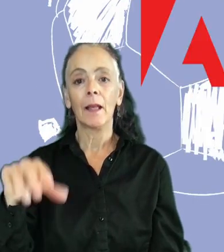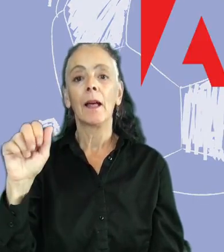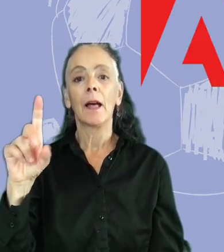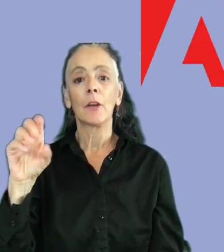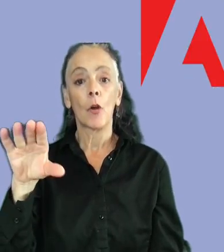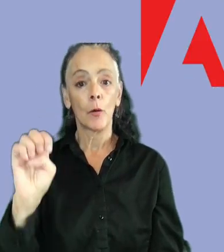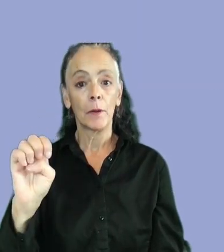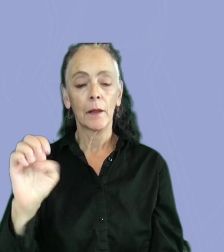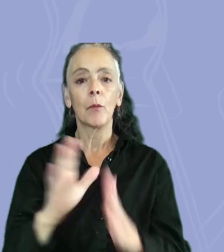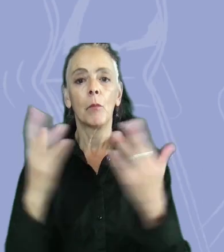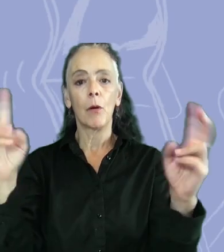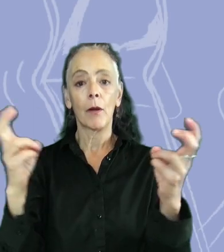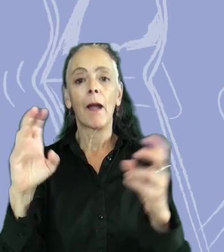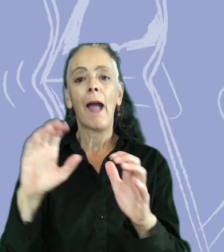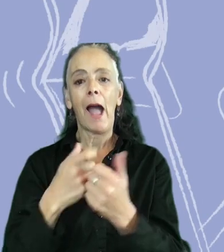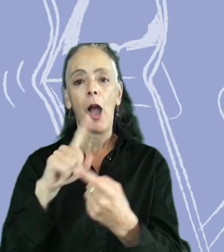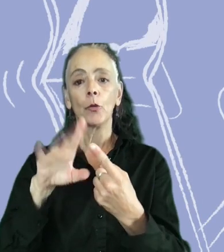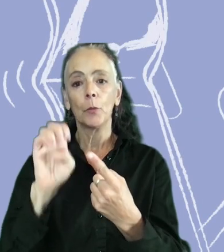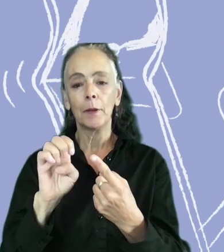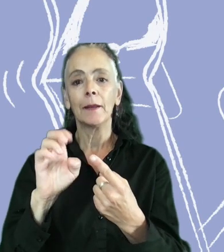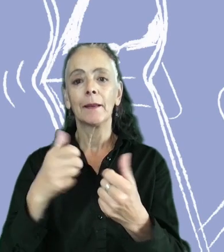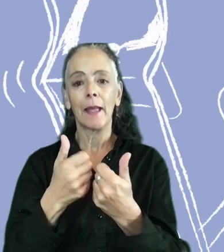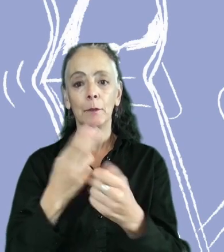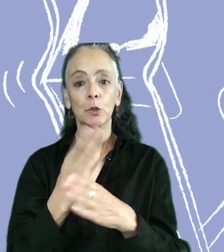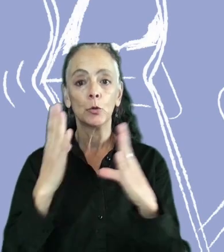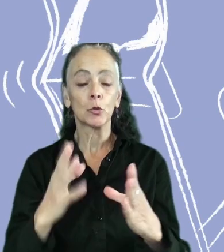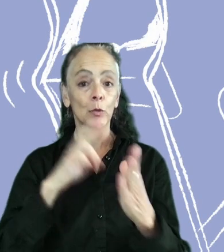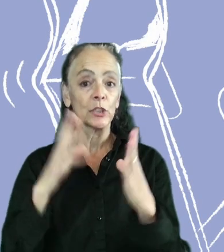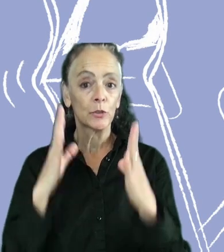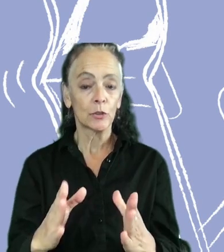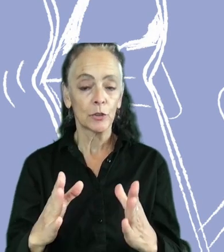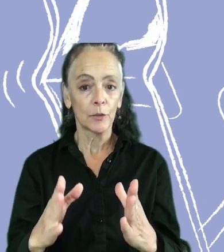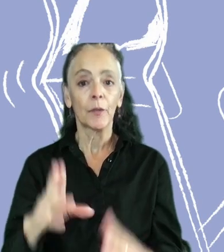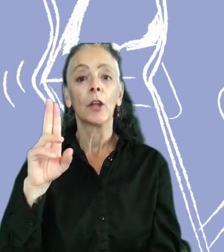Adobe, the book How to Be a Games User Researcher,